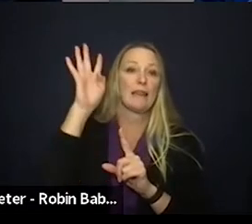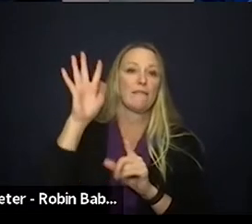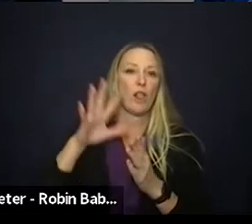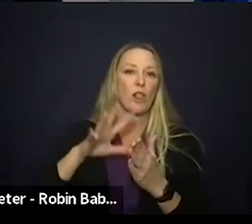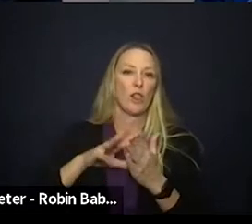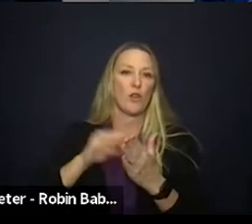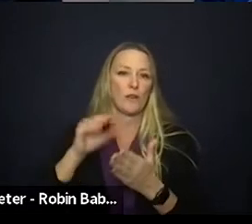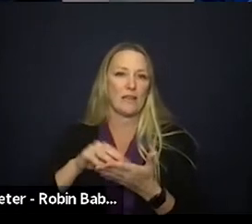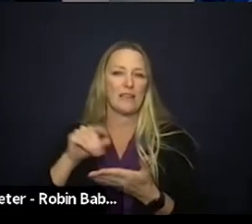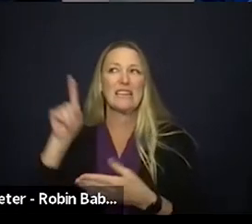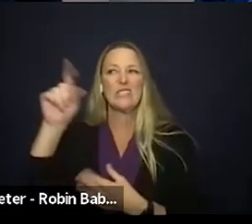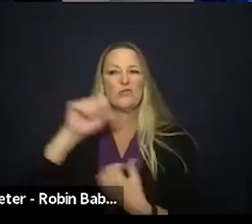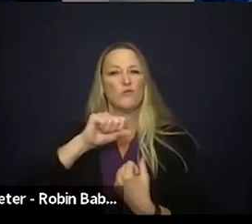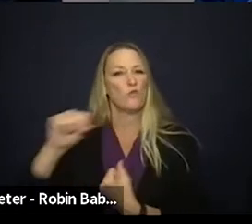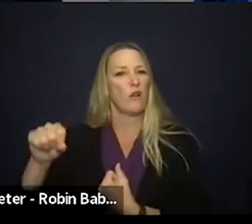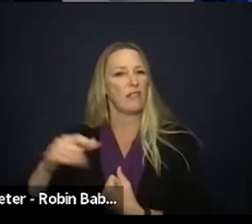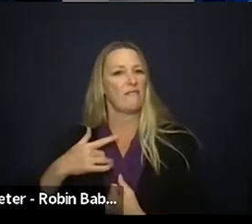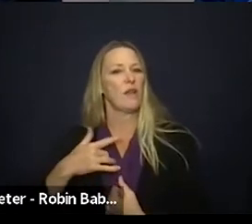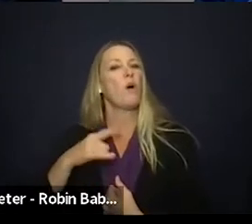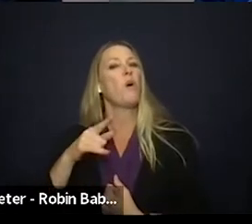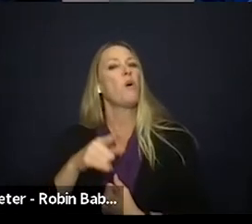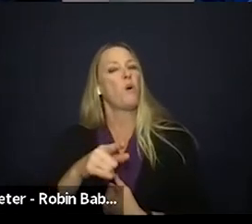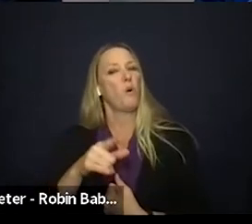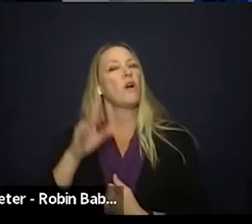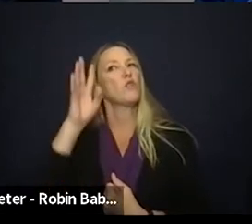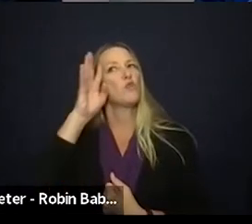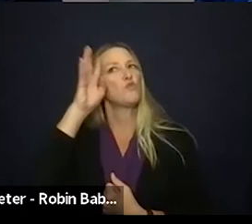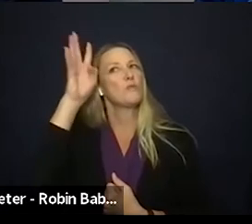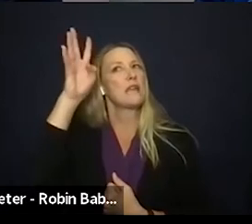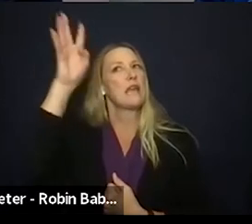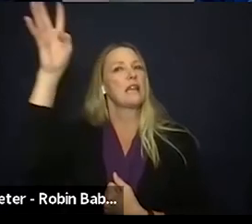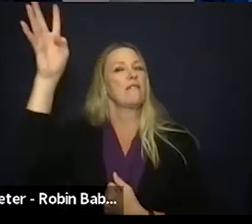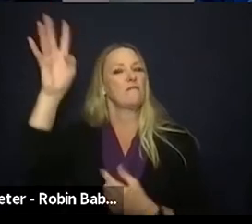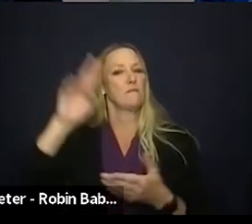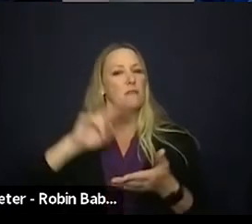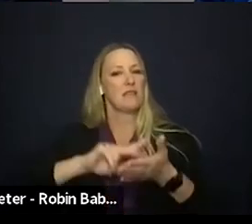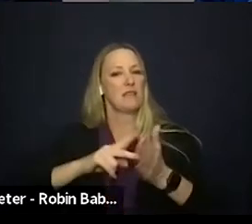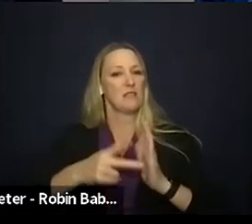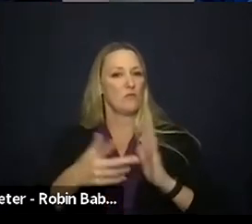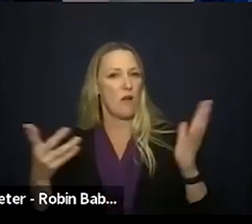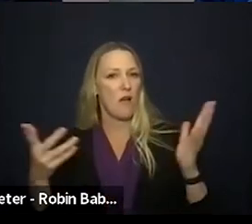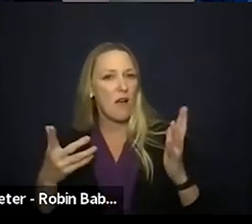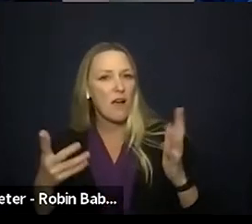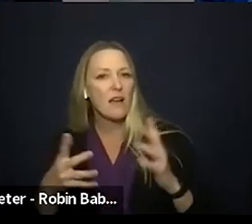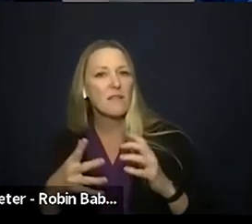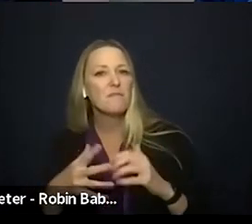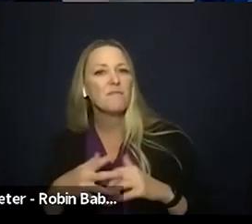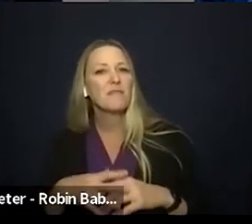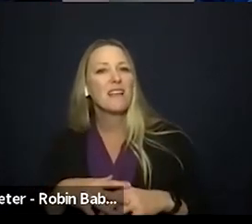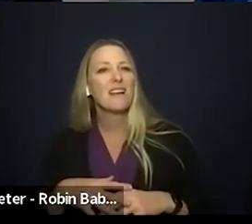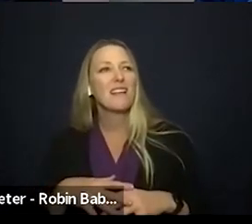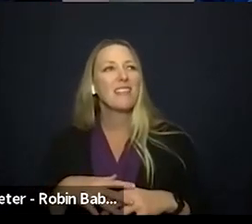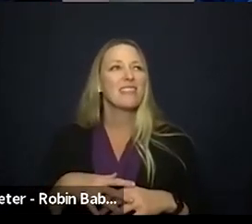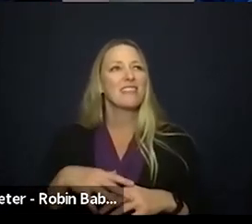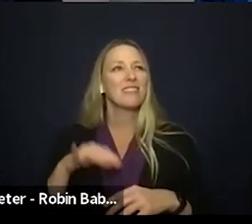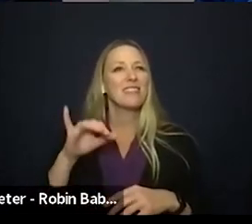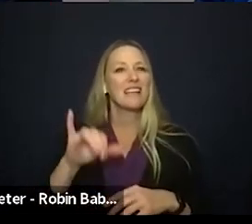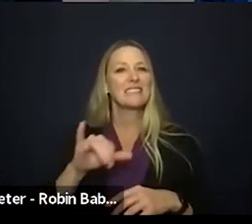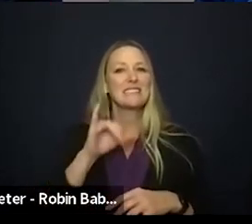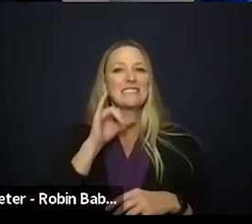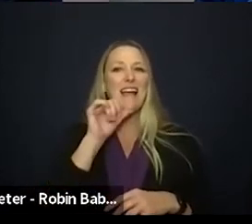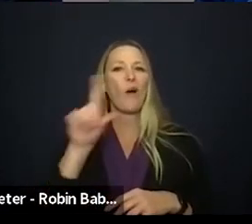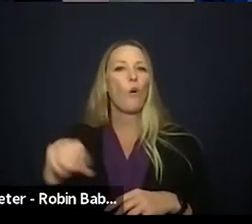strongly spoke to go to learning in a way that goes beyond the idea of just project